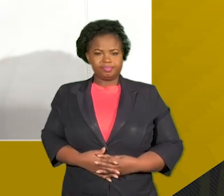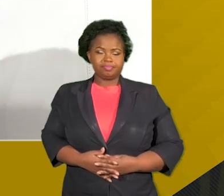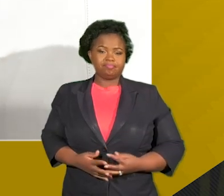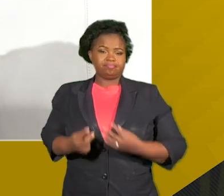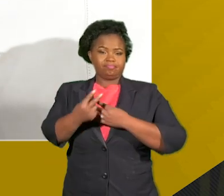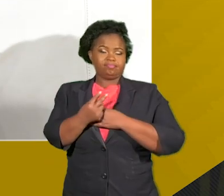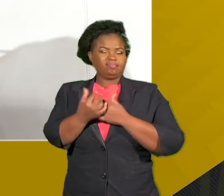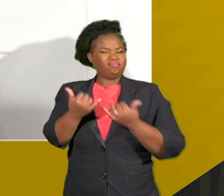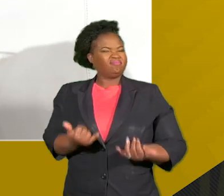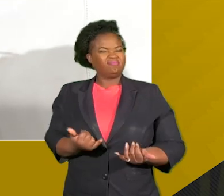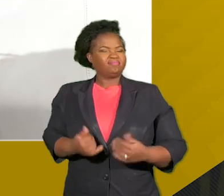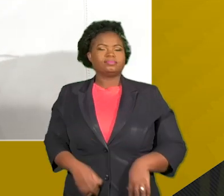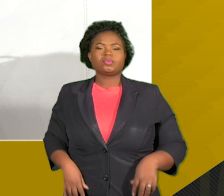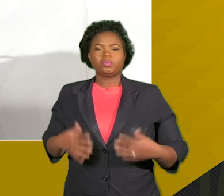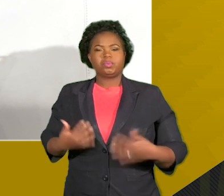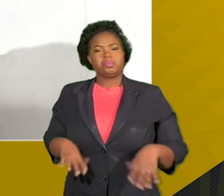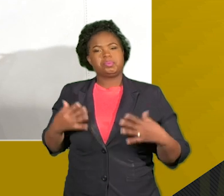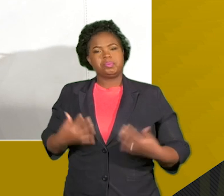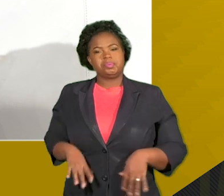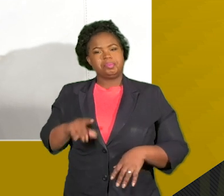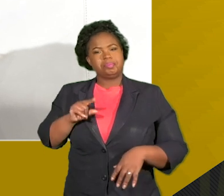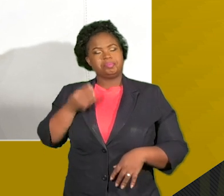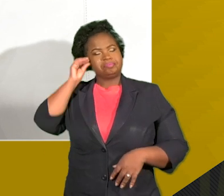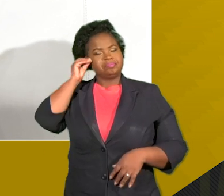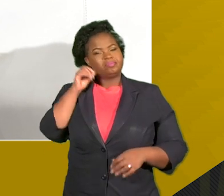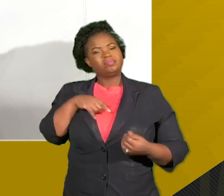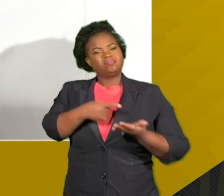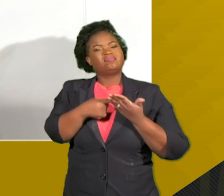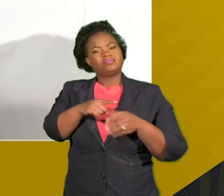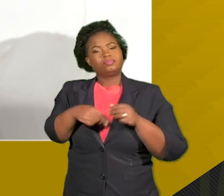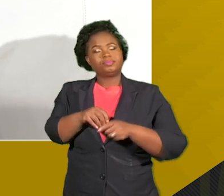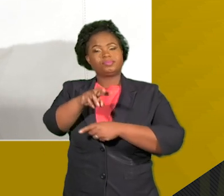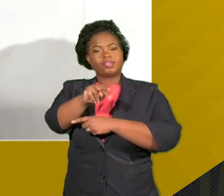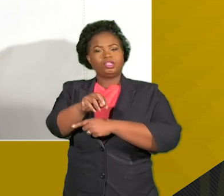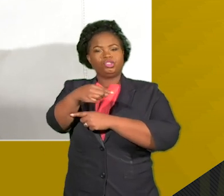If you've just joined us, we're having a very interesting conversation around the NGO, NPO. So